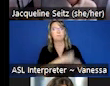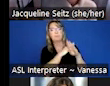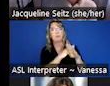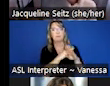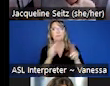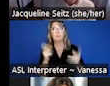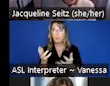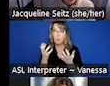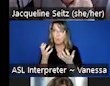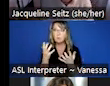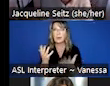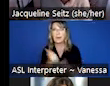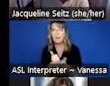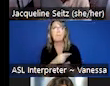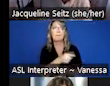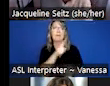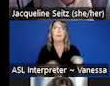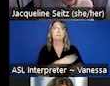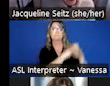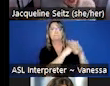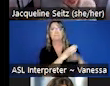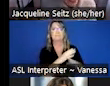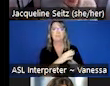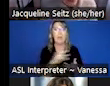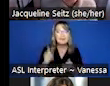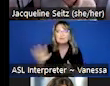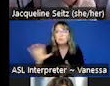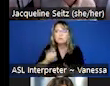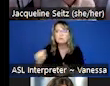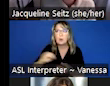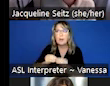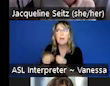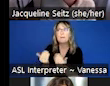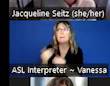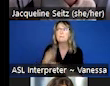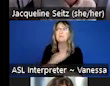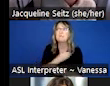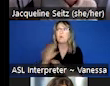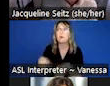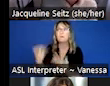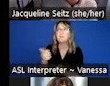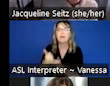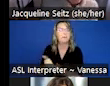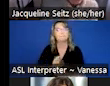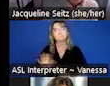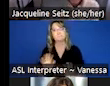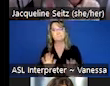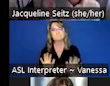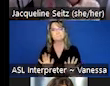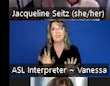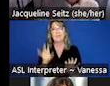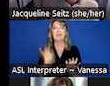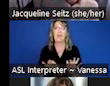help. It shouldn't be, I need your social security number before I can provide you any help, which is literally what